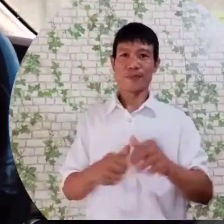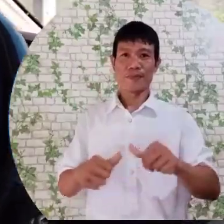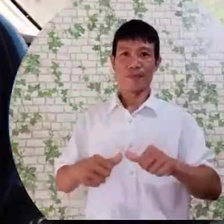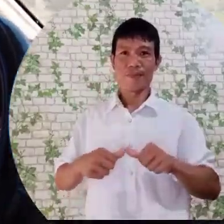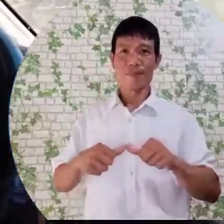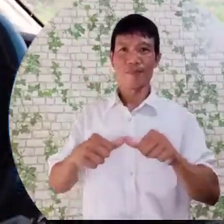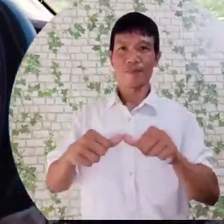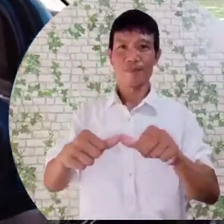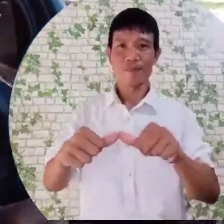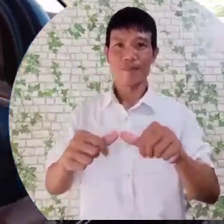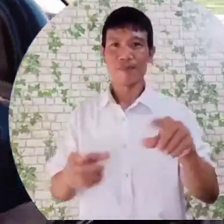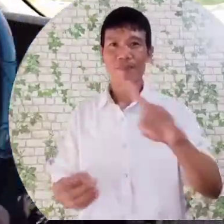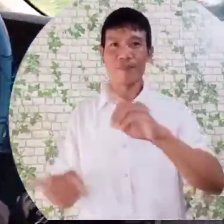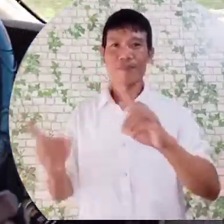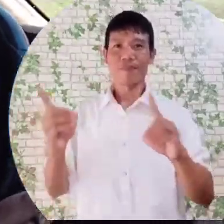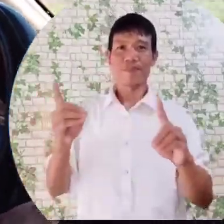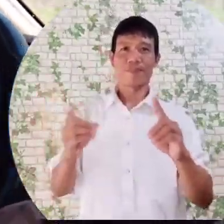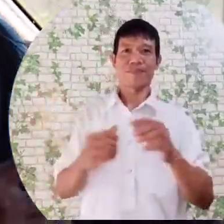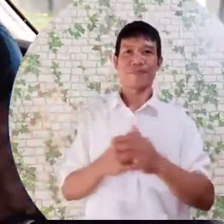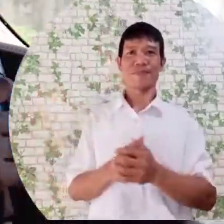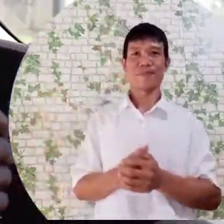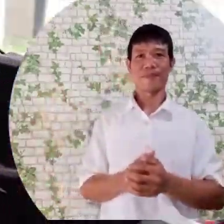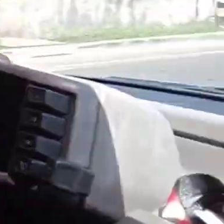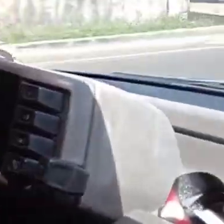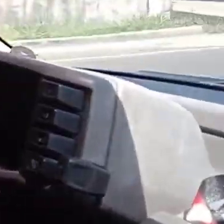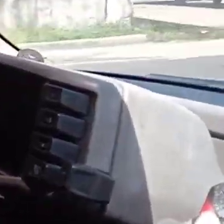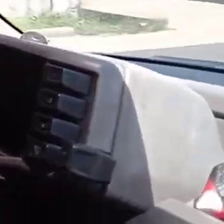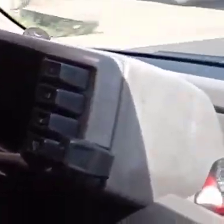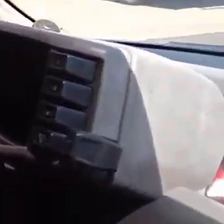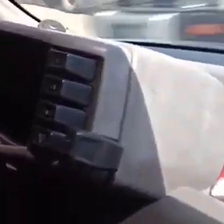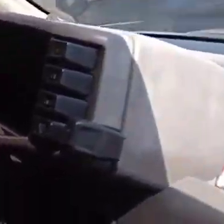So, I have to continue driving, guys.